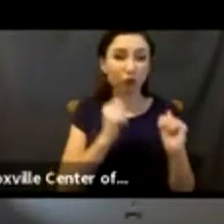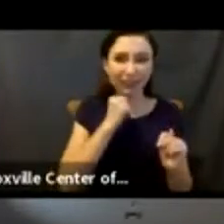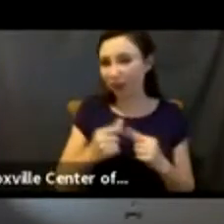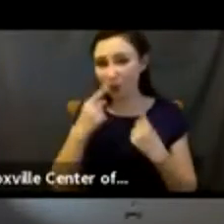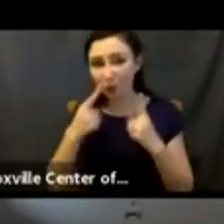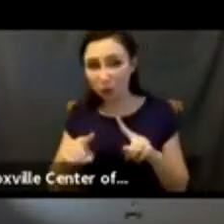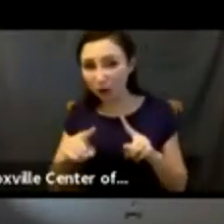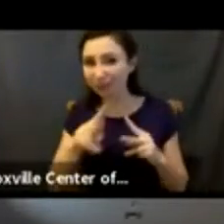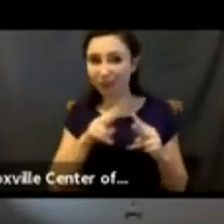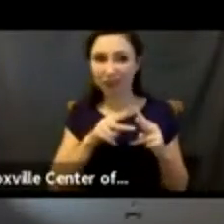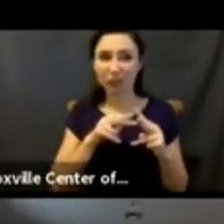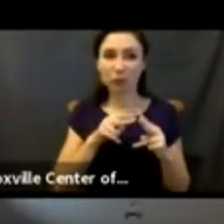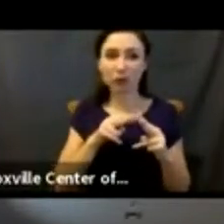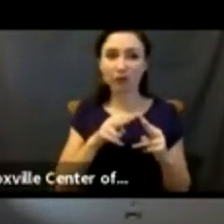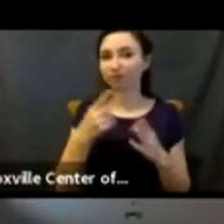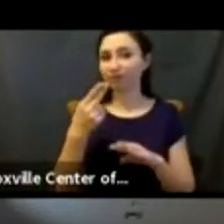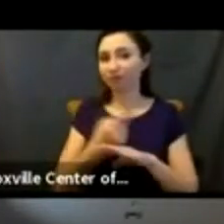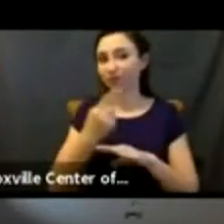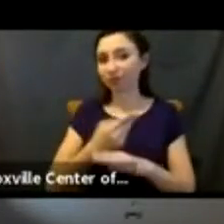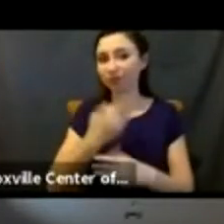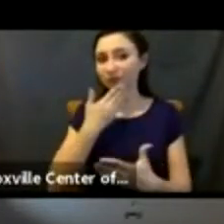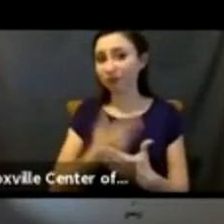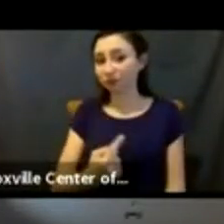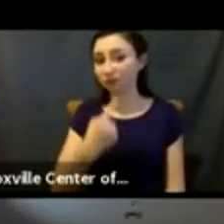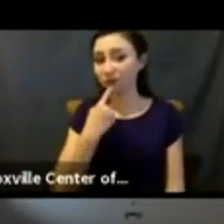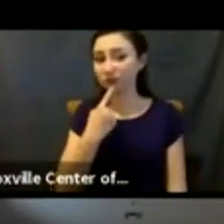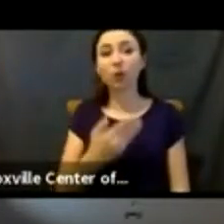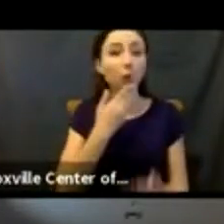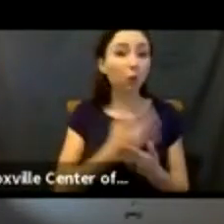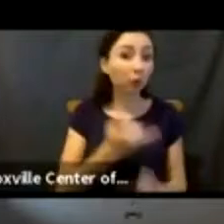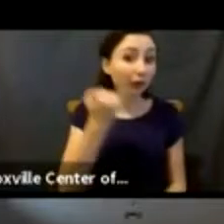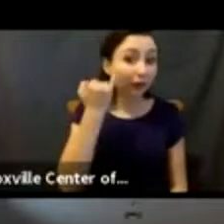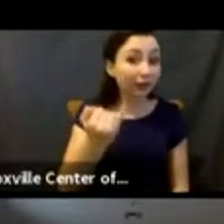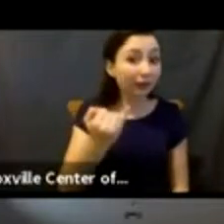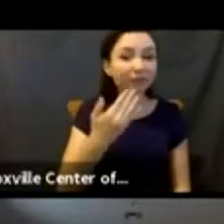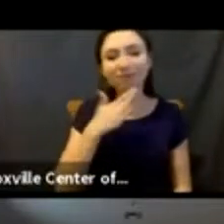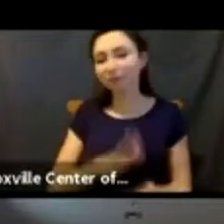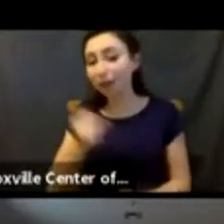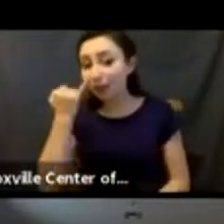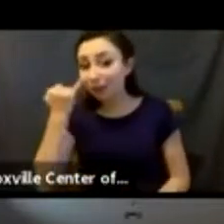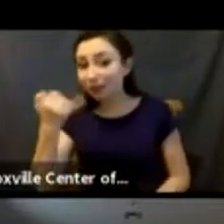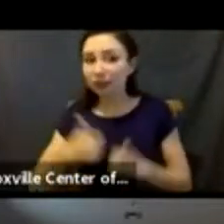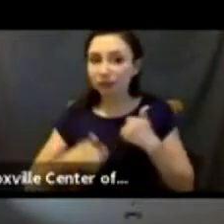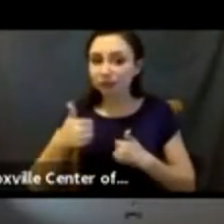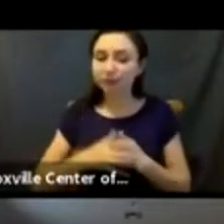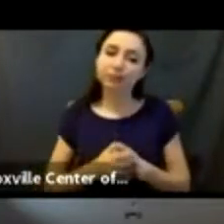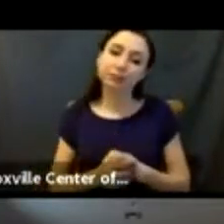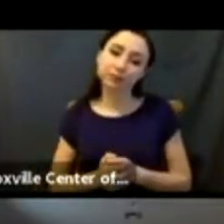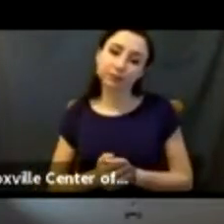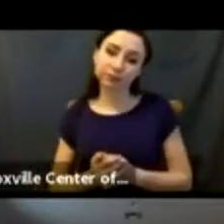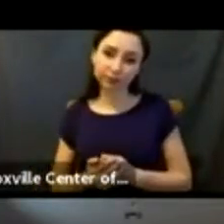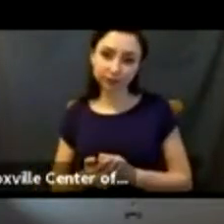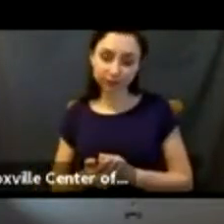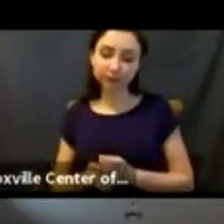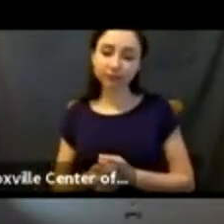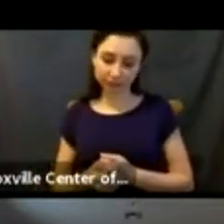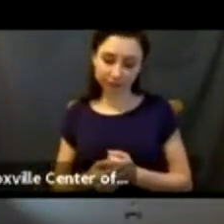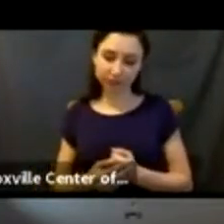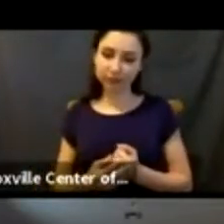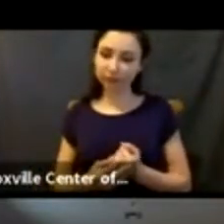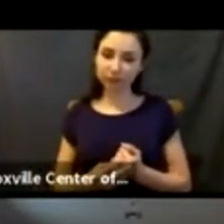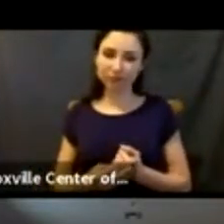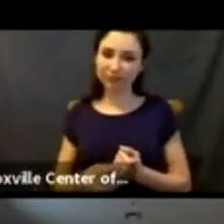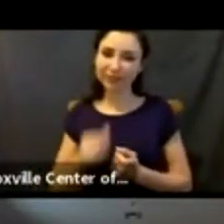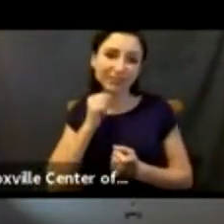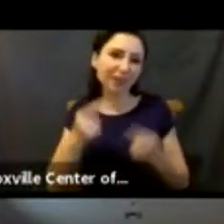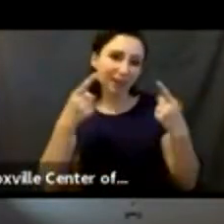one, that's useful to say this is a good idea or this is a bad idea. And so, we just haven't been there. And